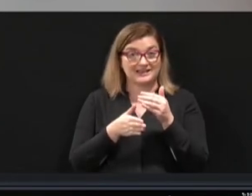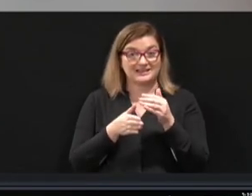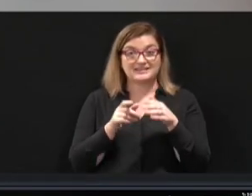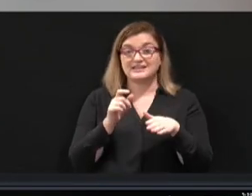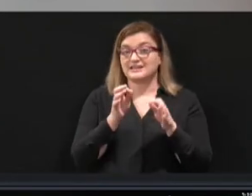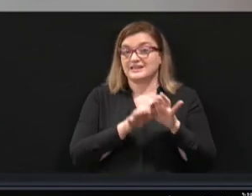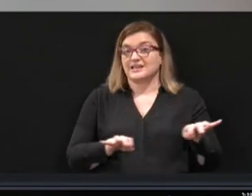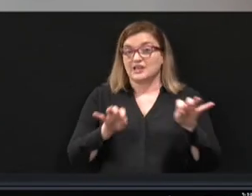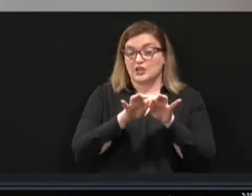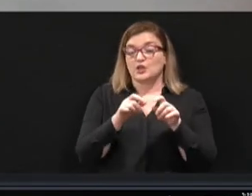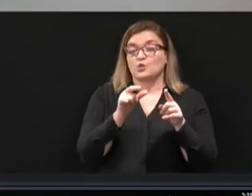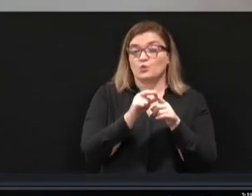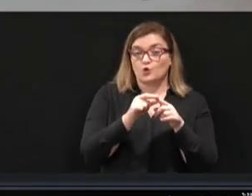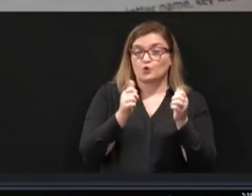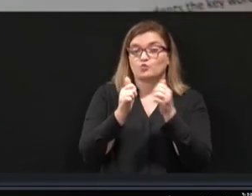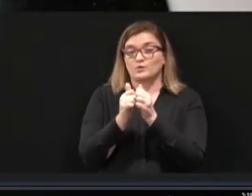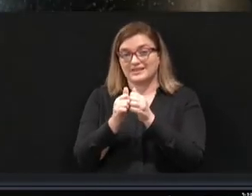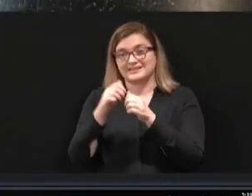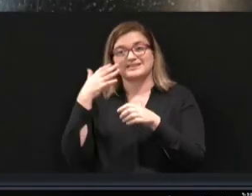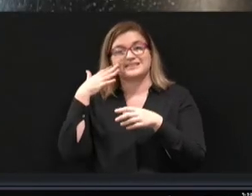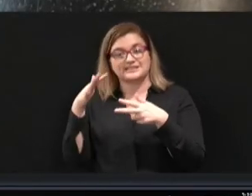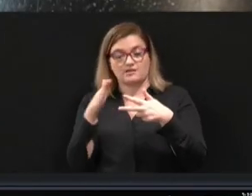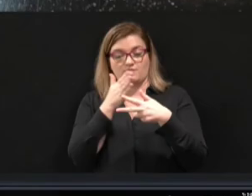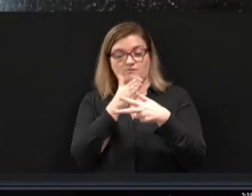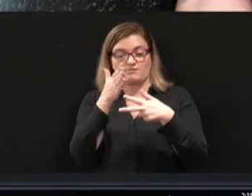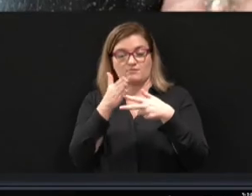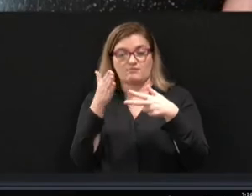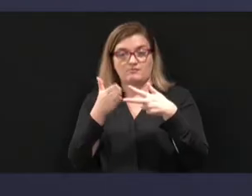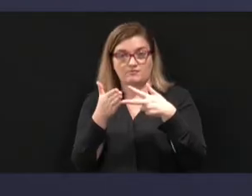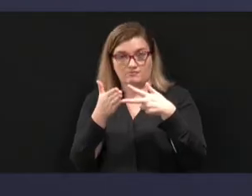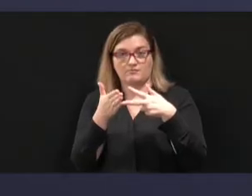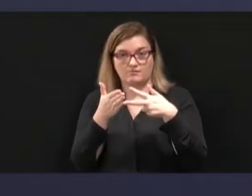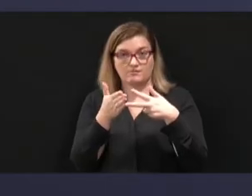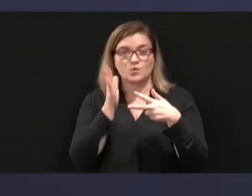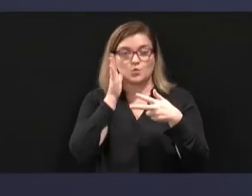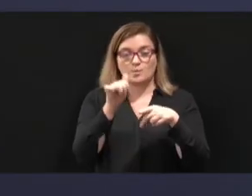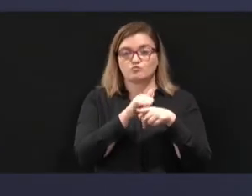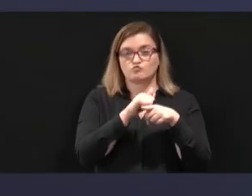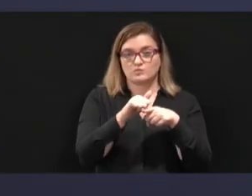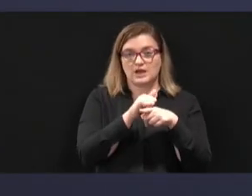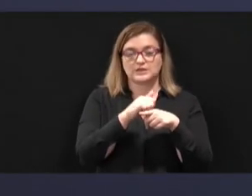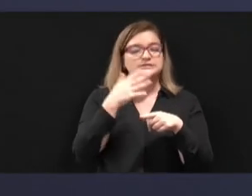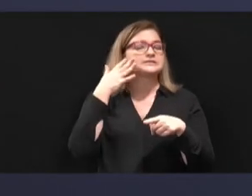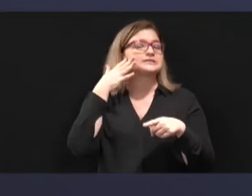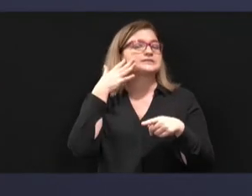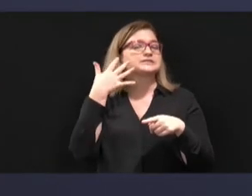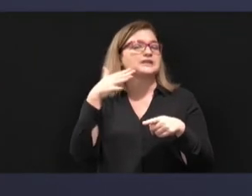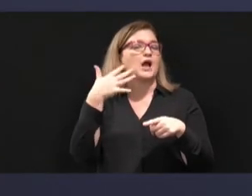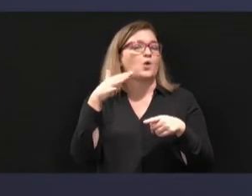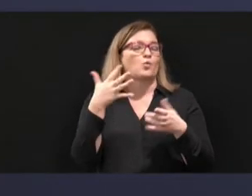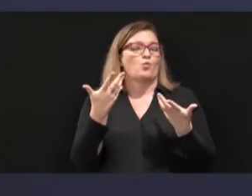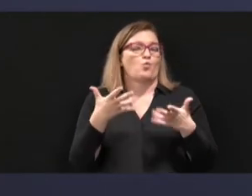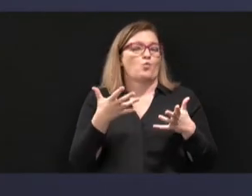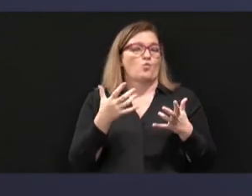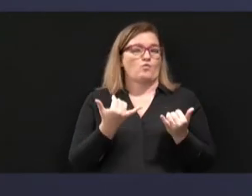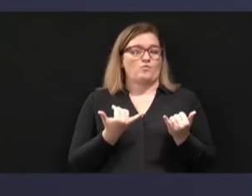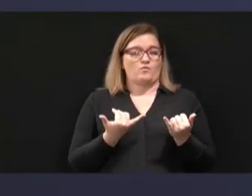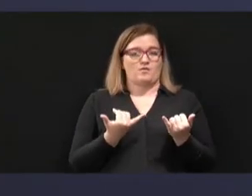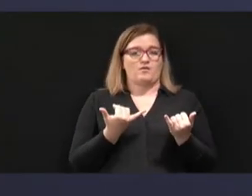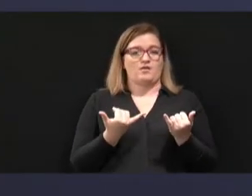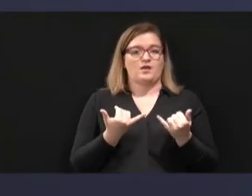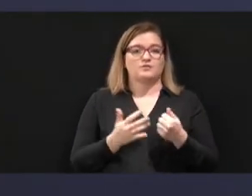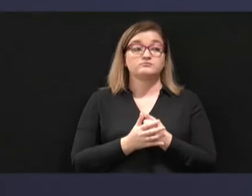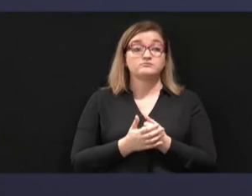sound. So we're just going to practice knowing the sound for now. So what we do with this one is